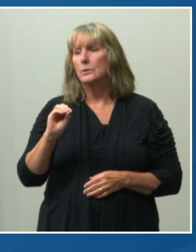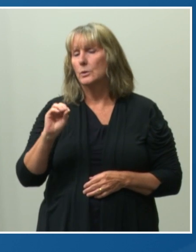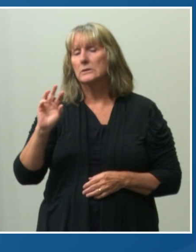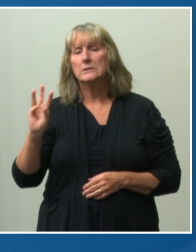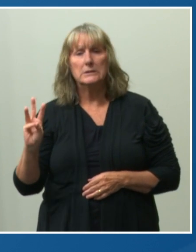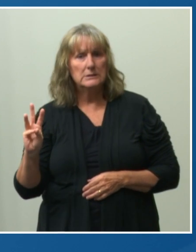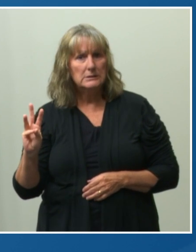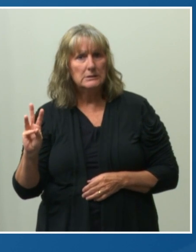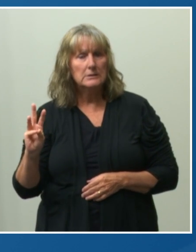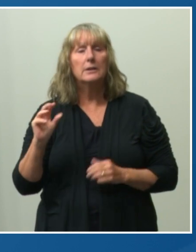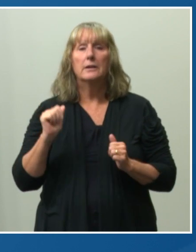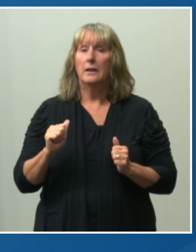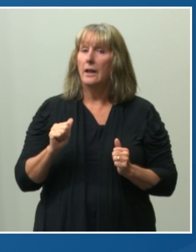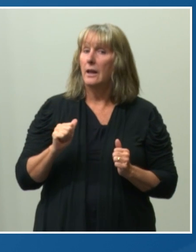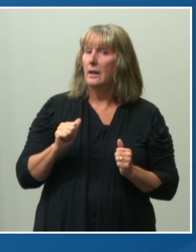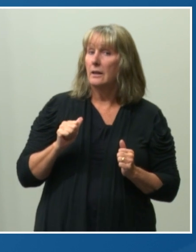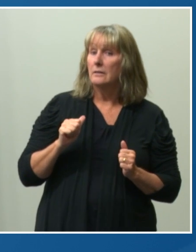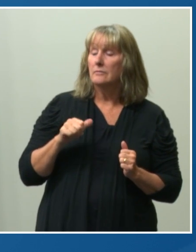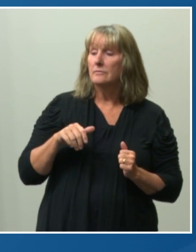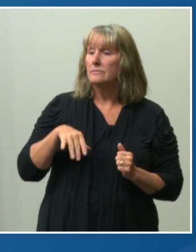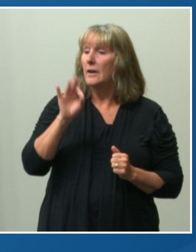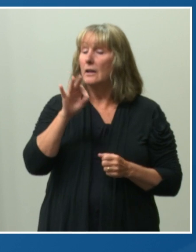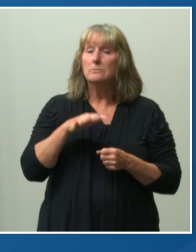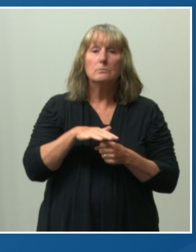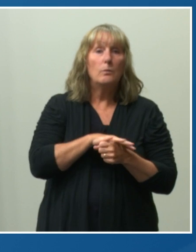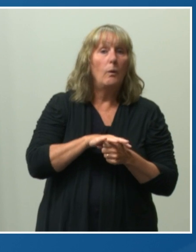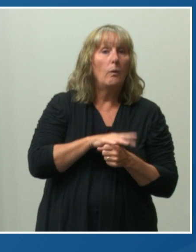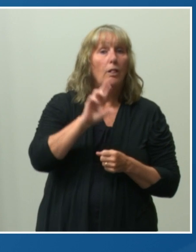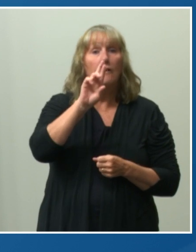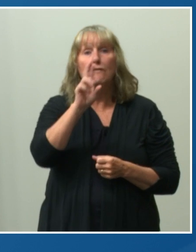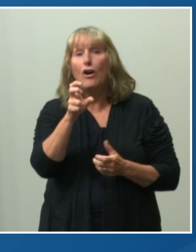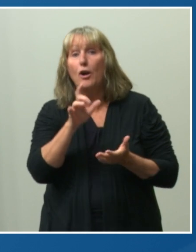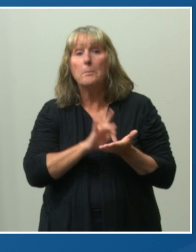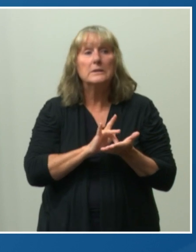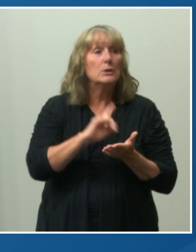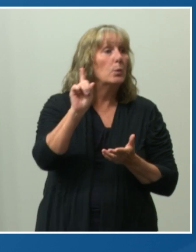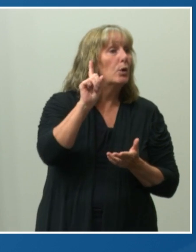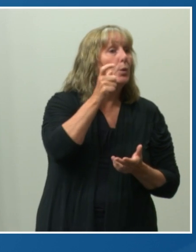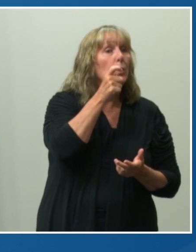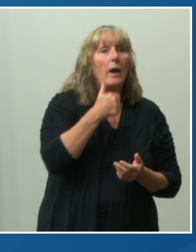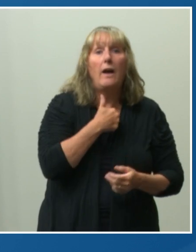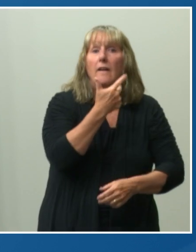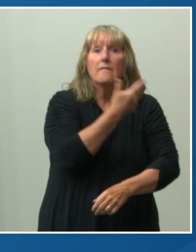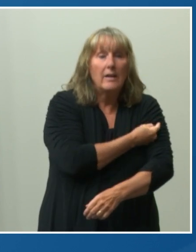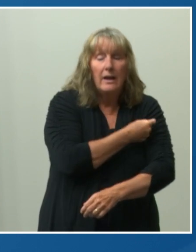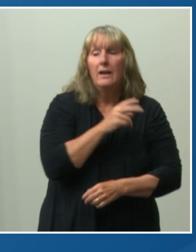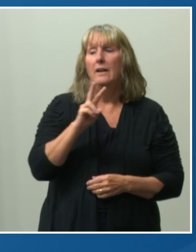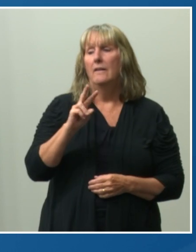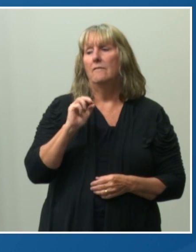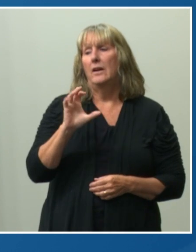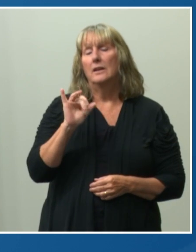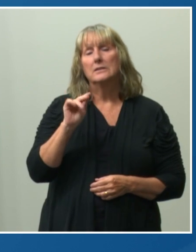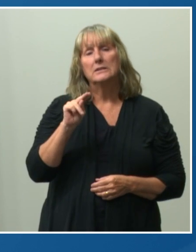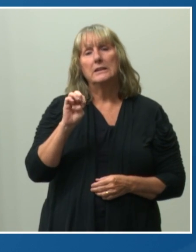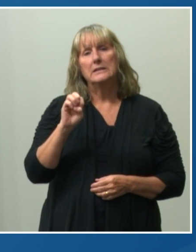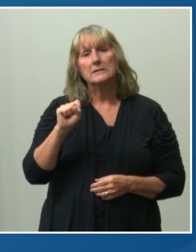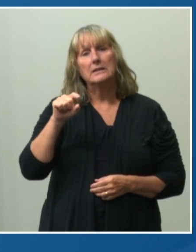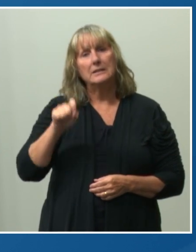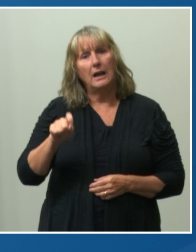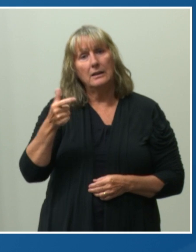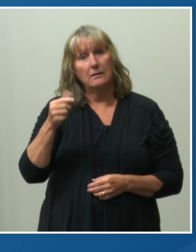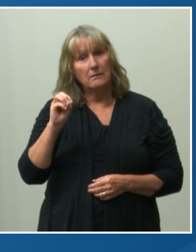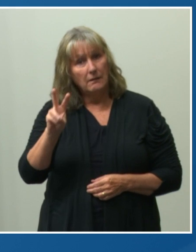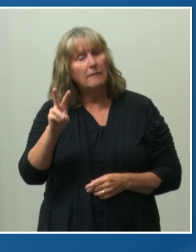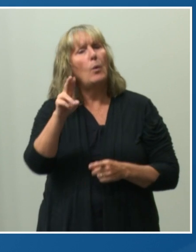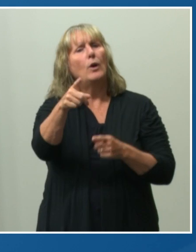402-441-8006. You can also find local pharmacies offering vaccinations at vaccines.gov or by texting